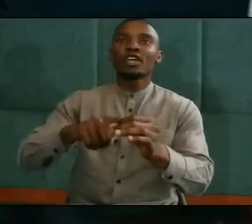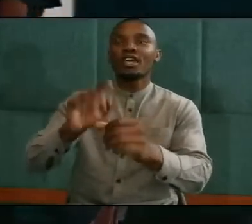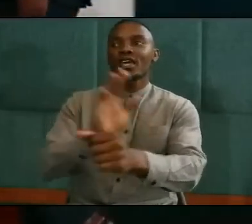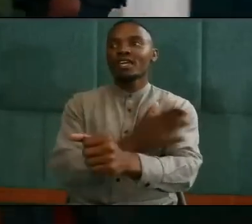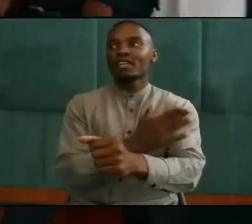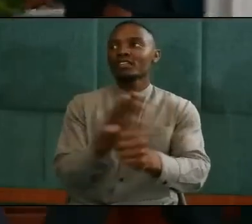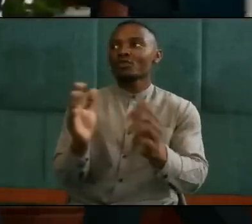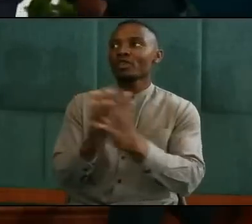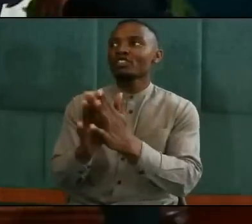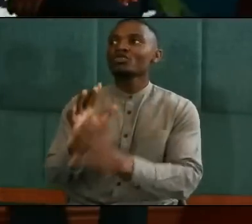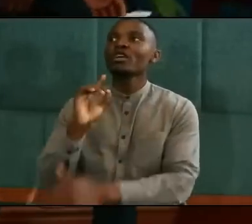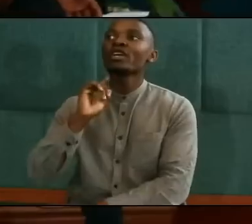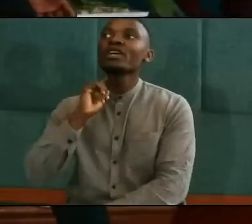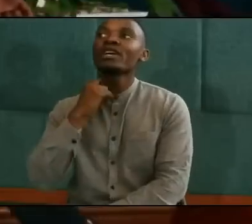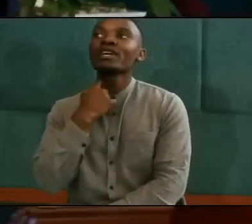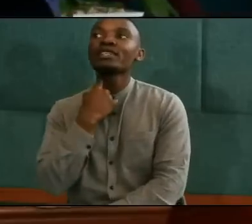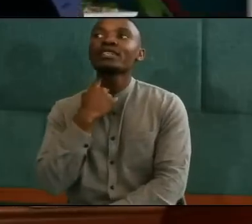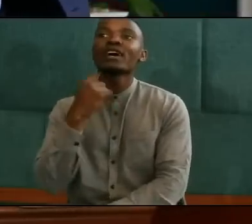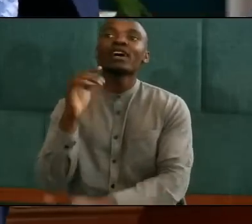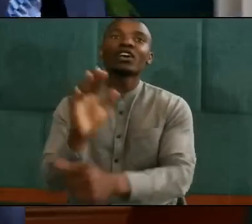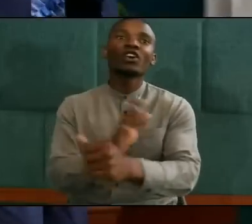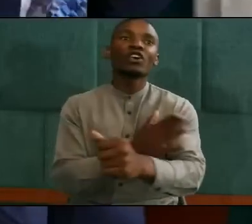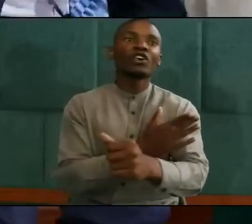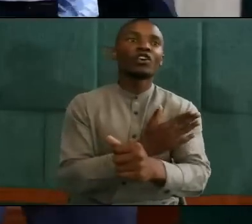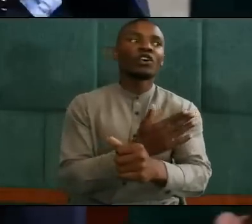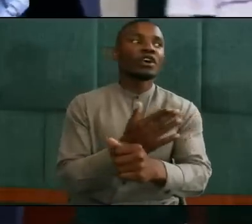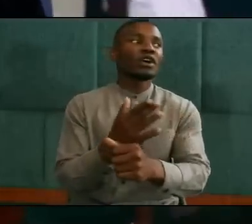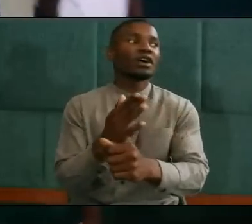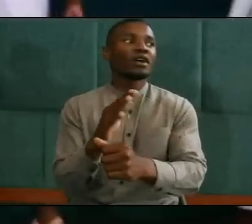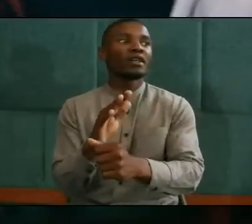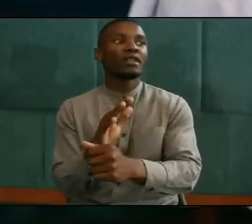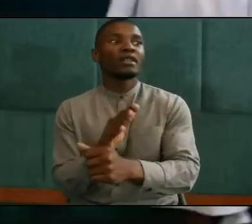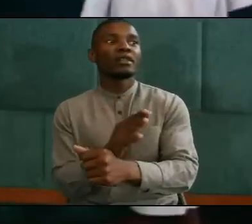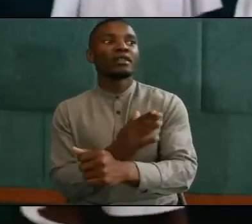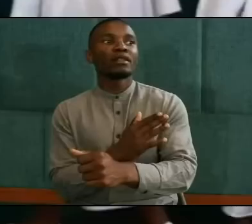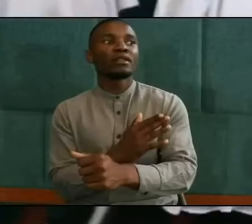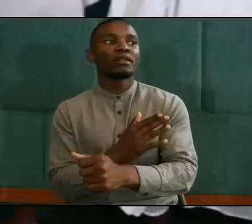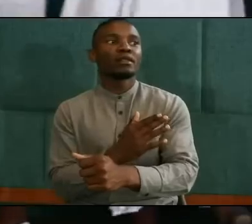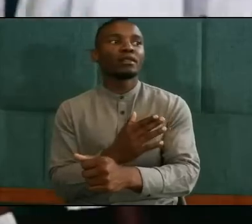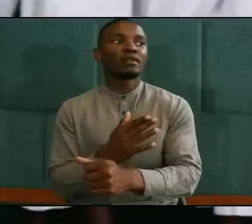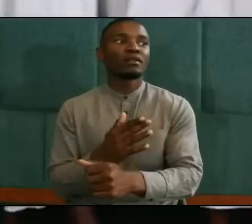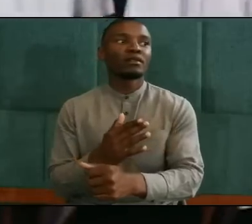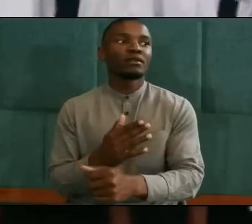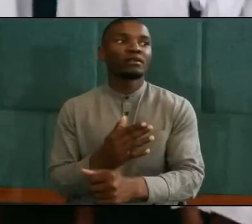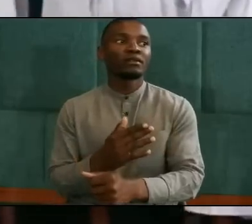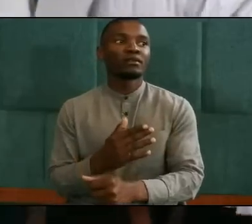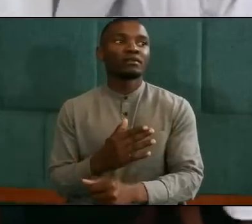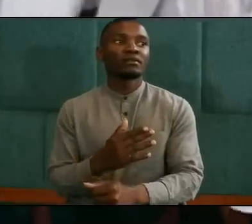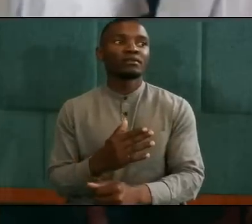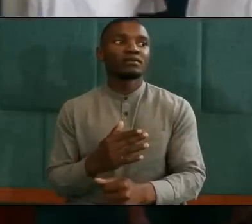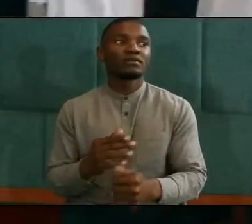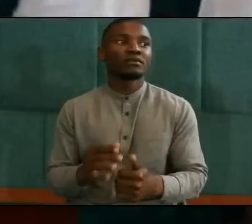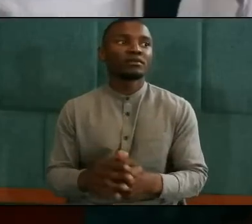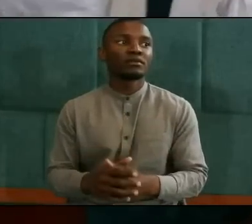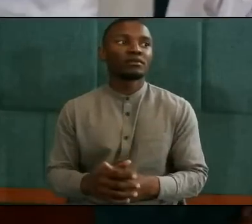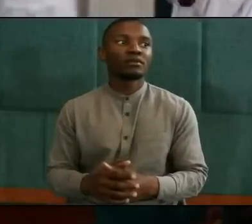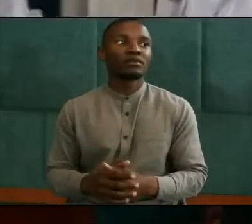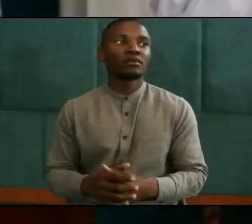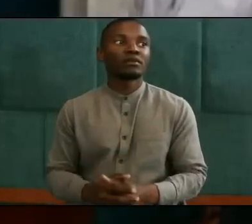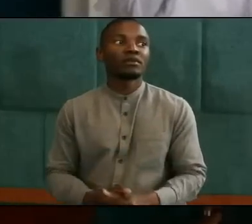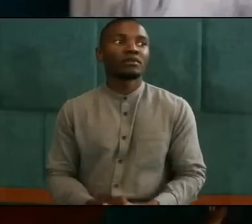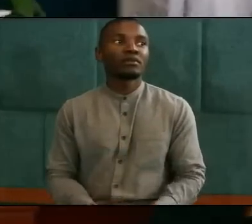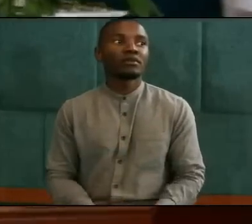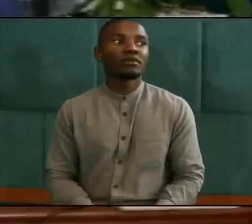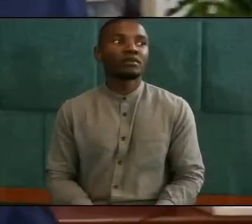that song with sweet. What a rejoicing in heaven! The round